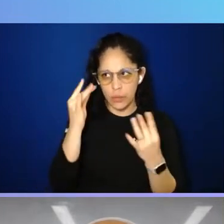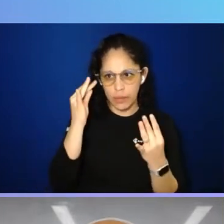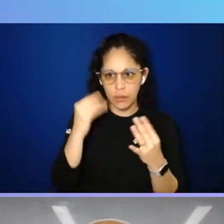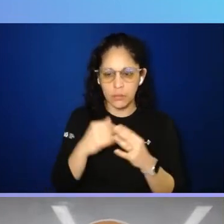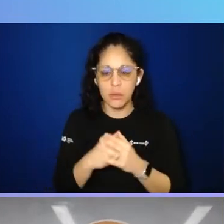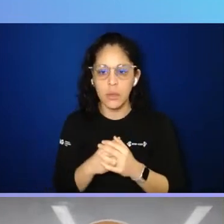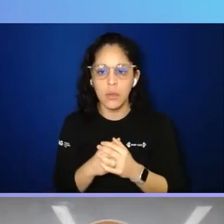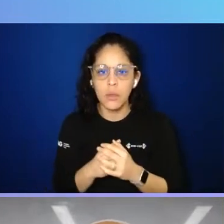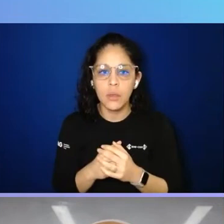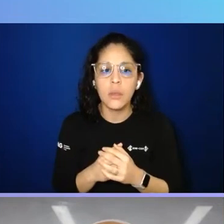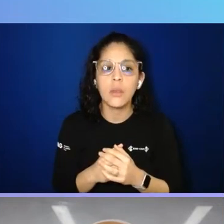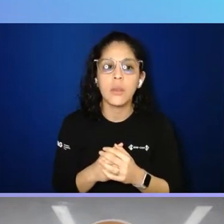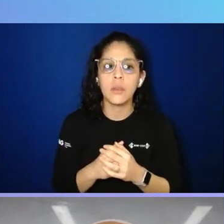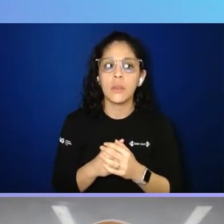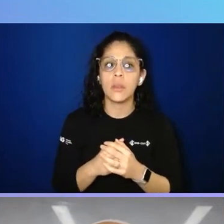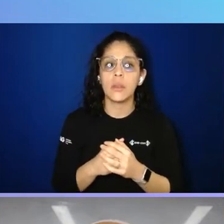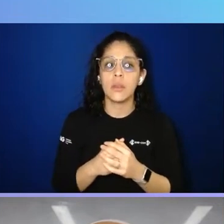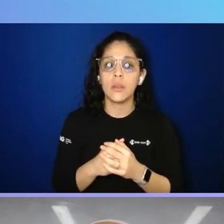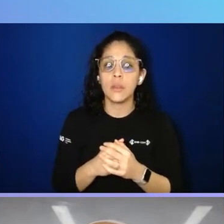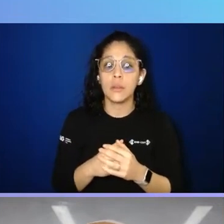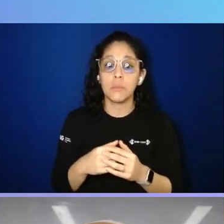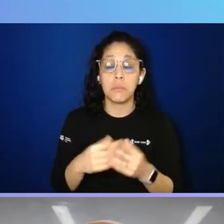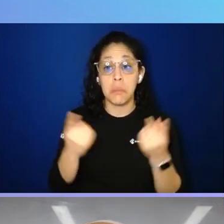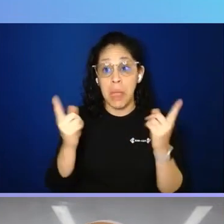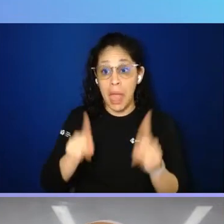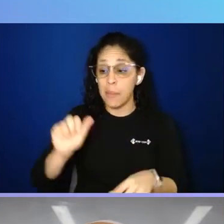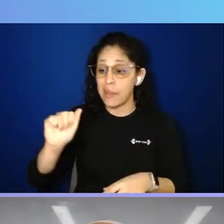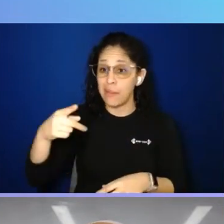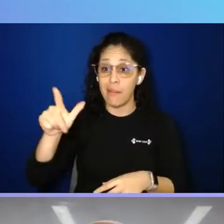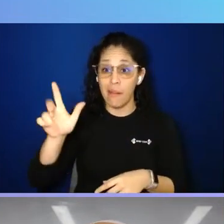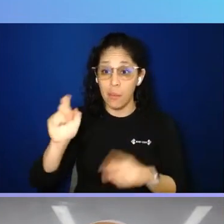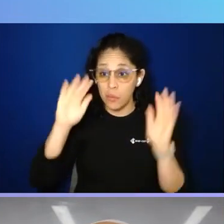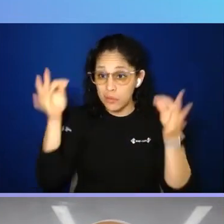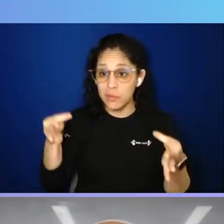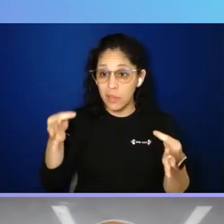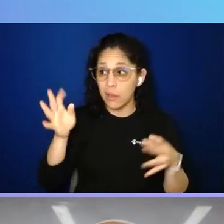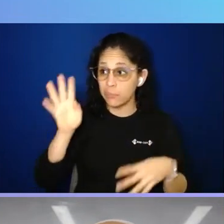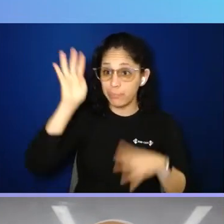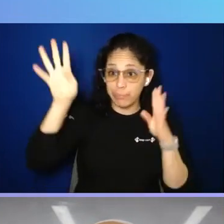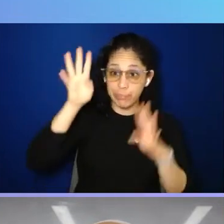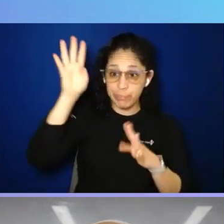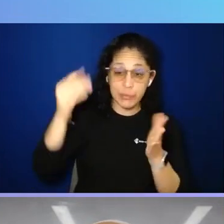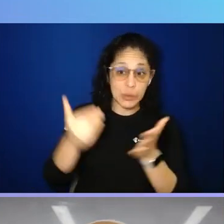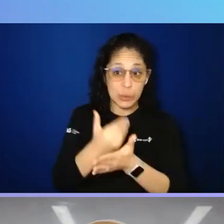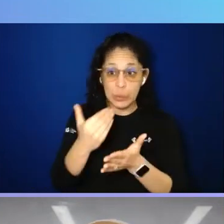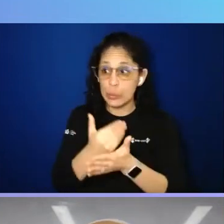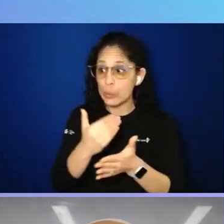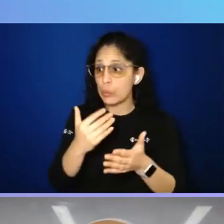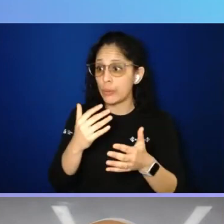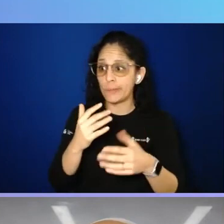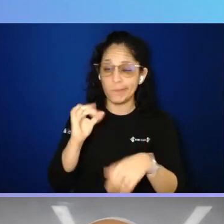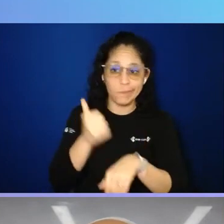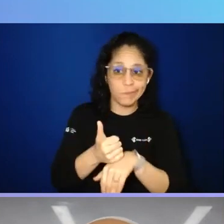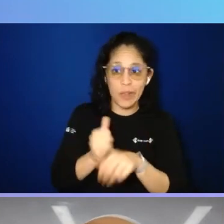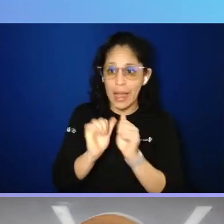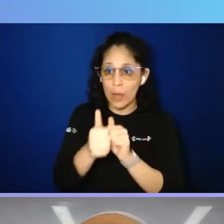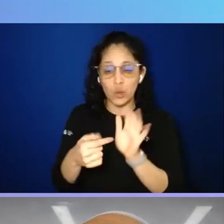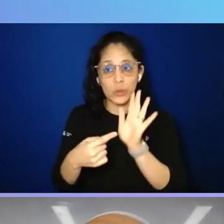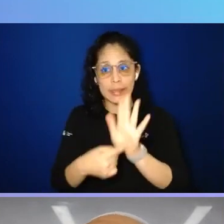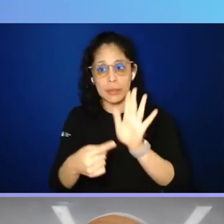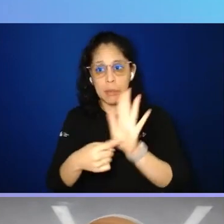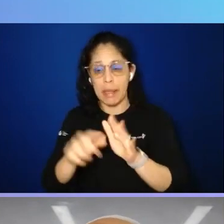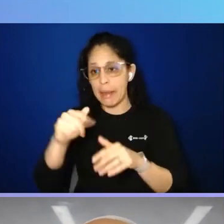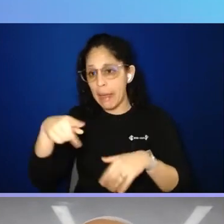So if Apple decides to have like new ways of displaying apps in the iPad or new screen sizes or